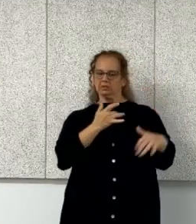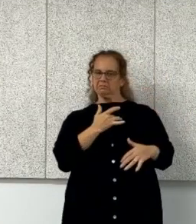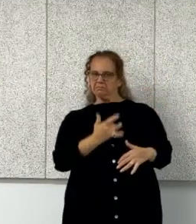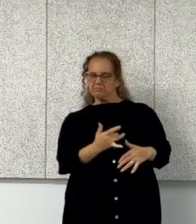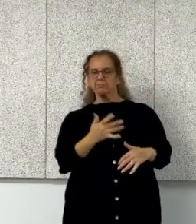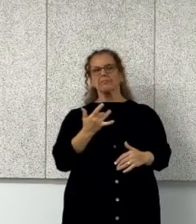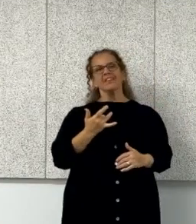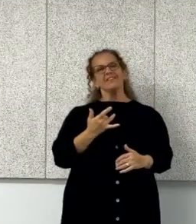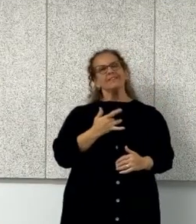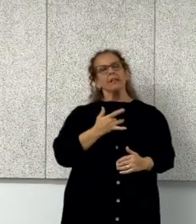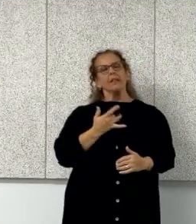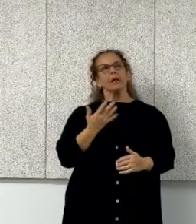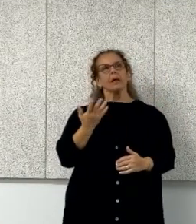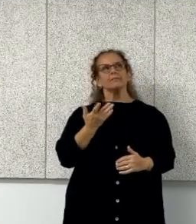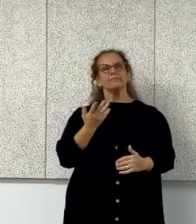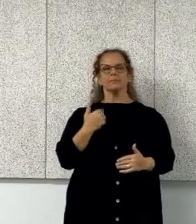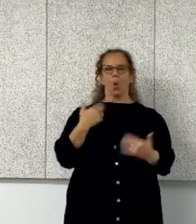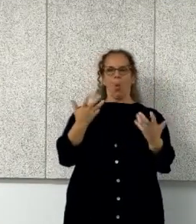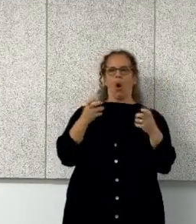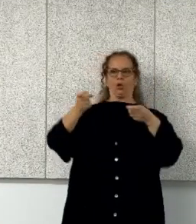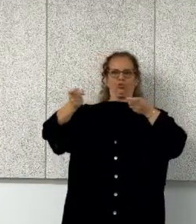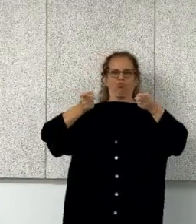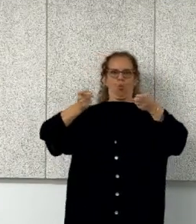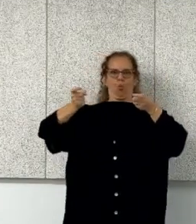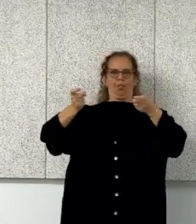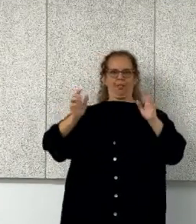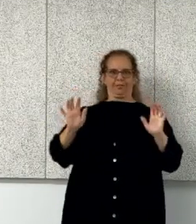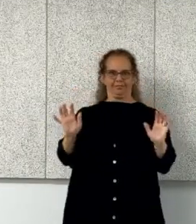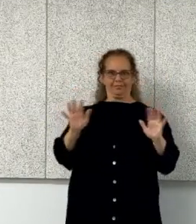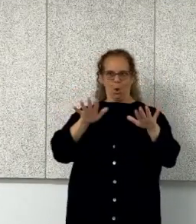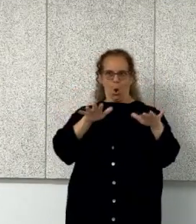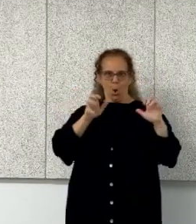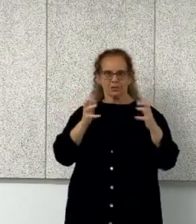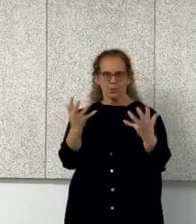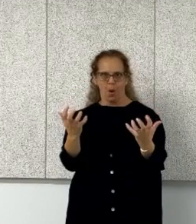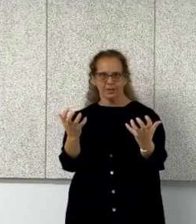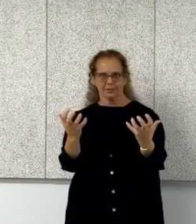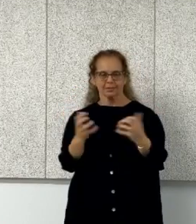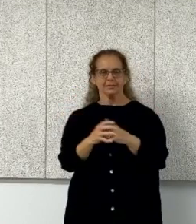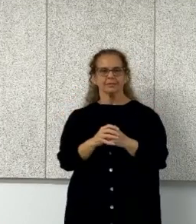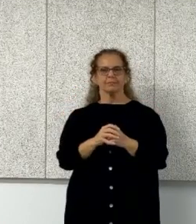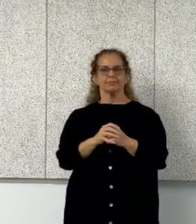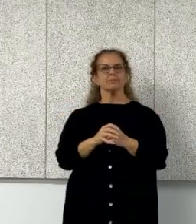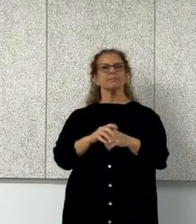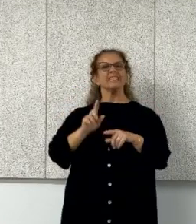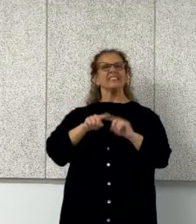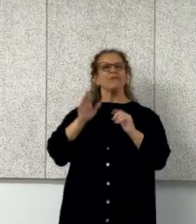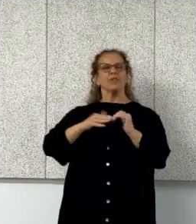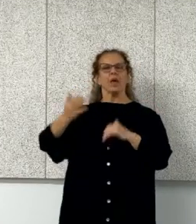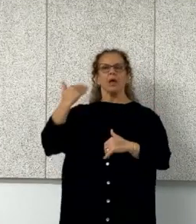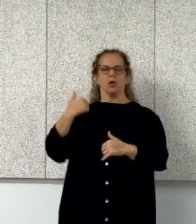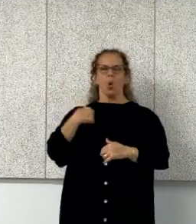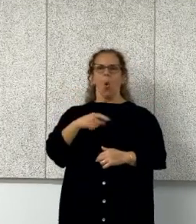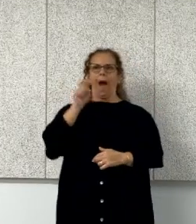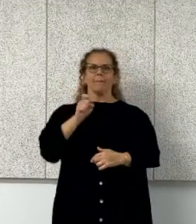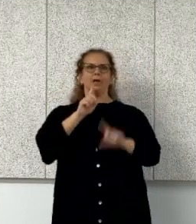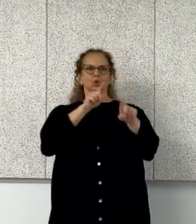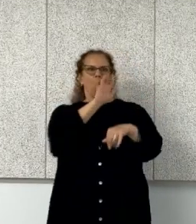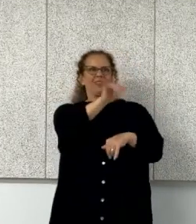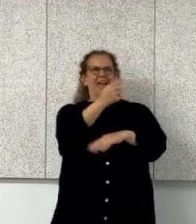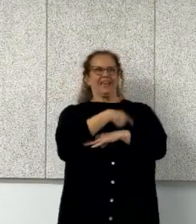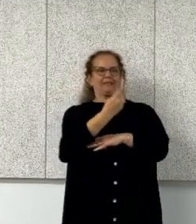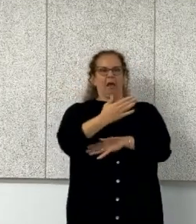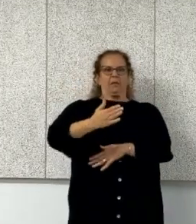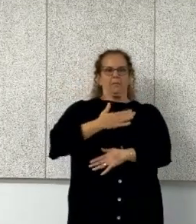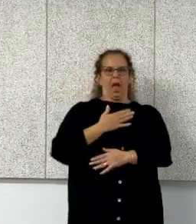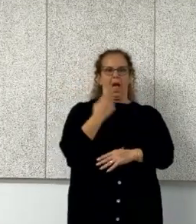of wanting control, and yes. That, you know, long gone are the days of I need to go to this show on this day, yeah. And I value